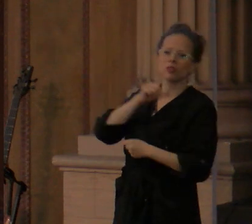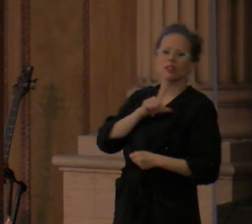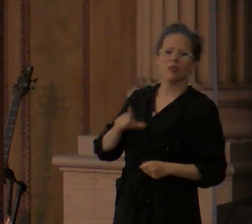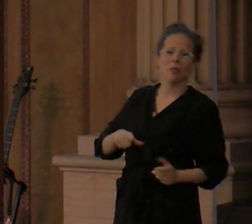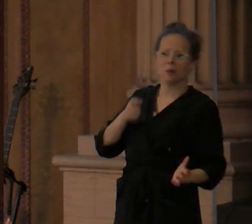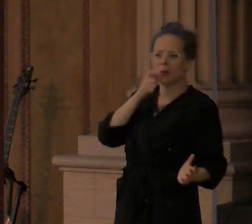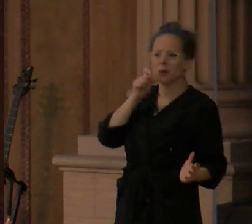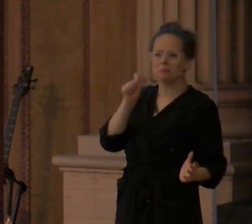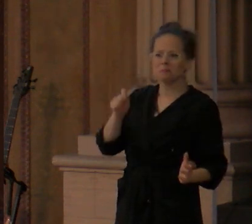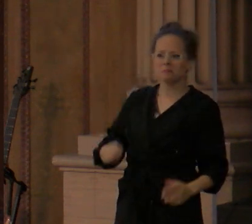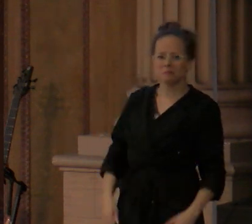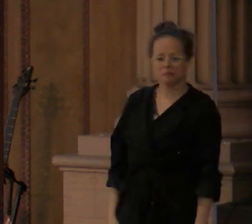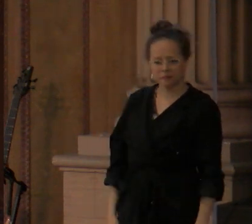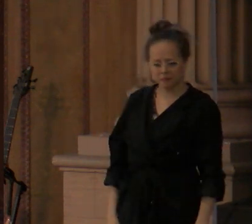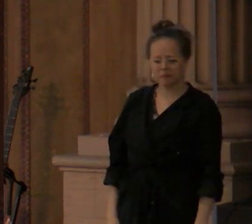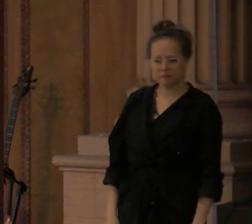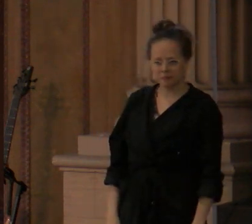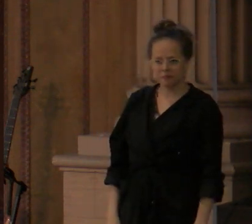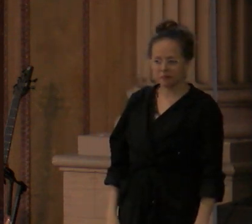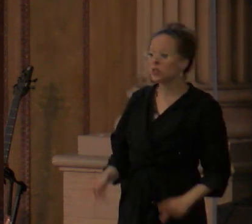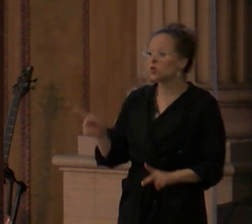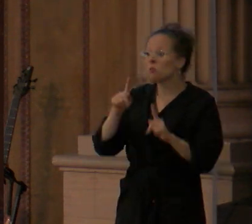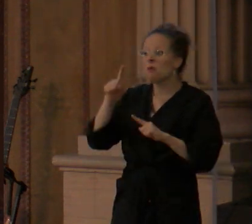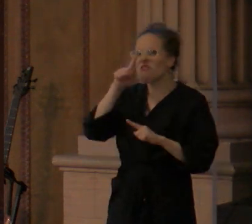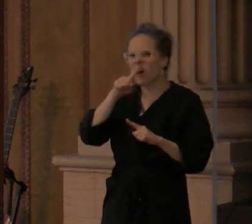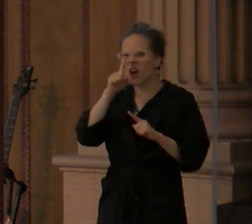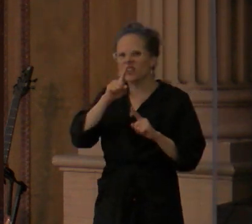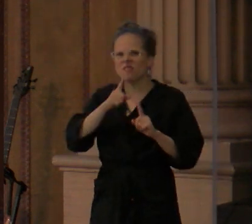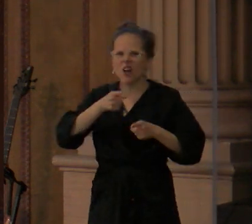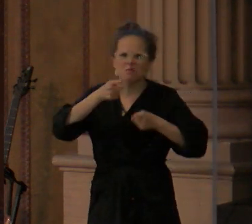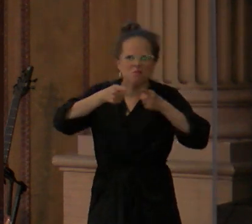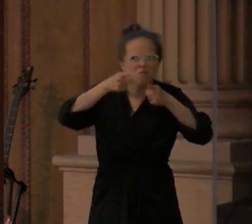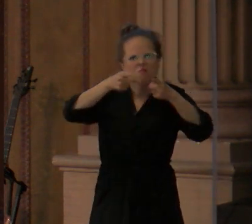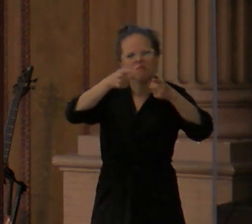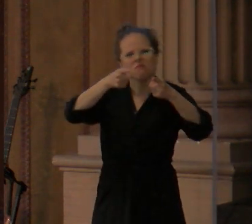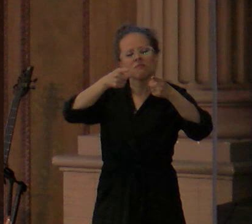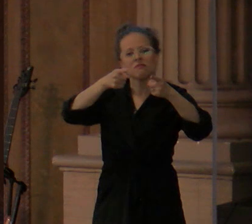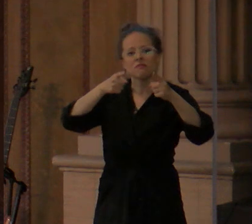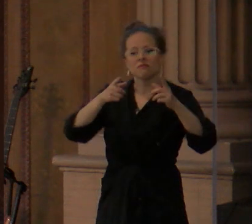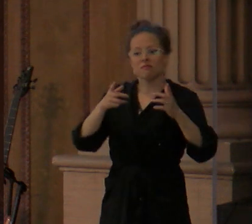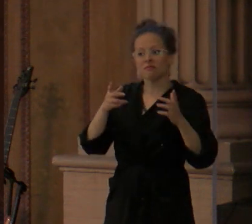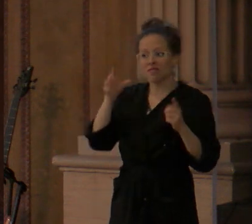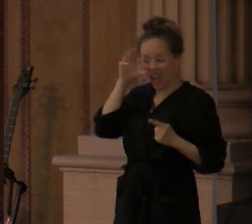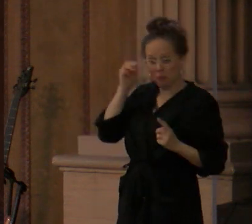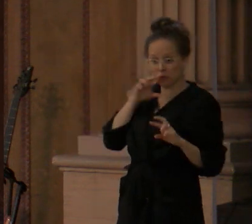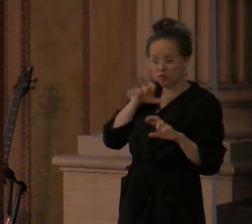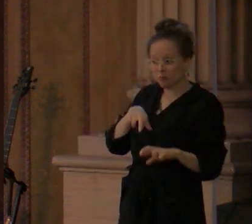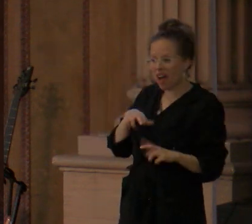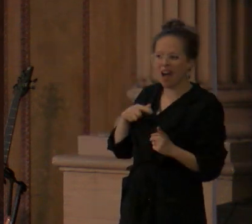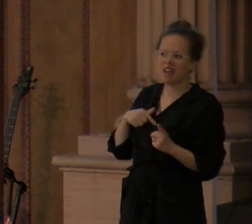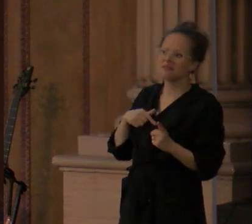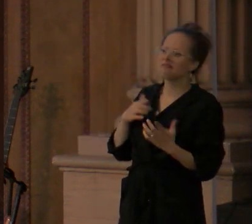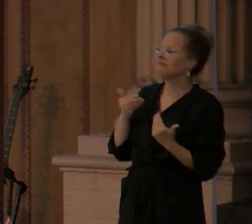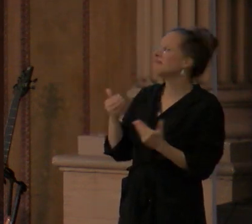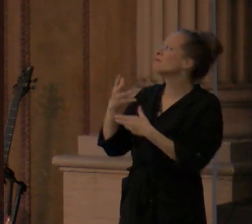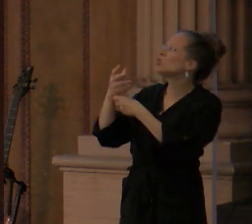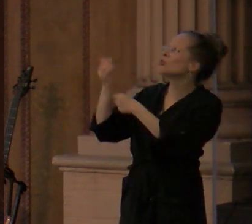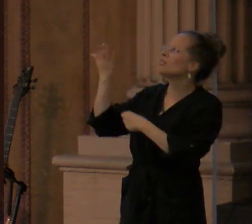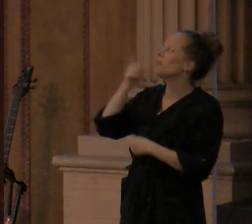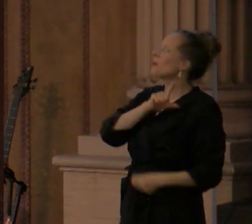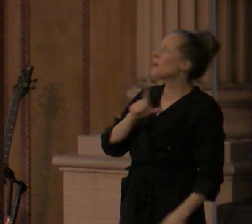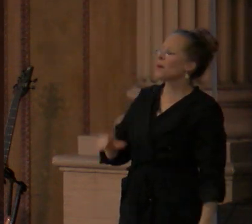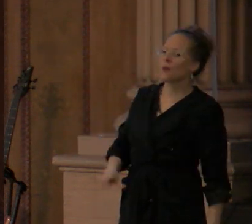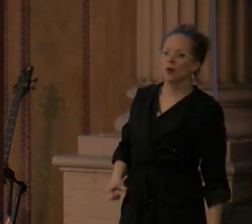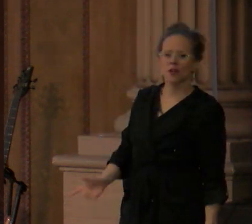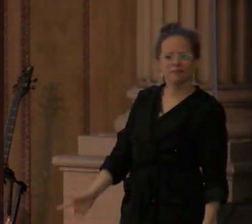He basically took those false accusations on himself. And rather than avenge himself, he trusted the Lord. And then